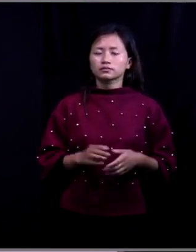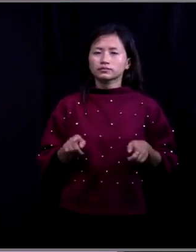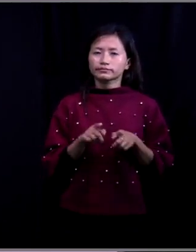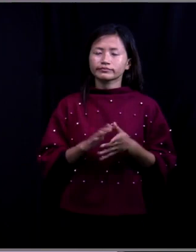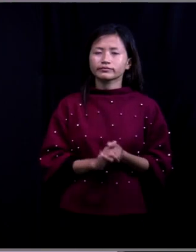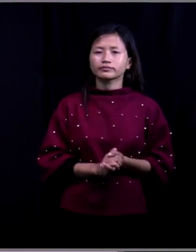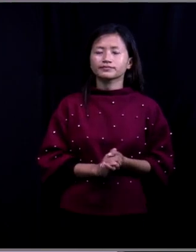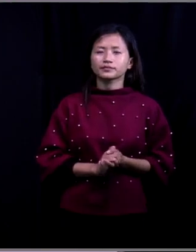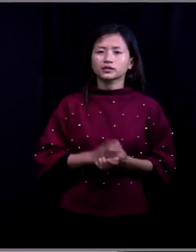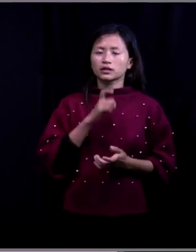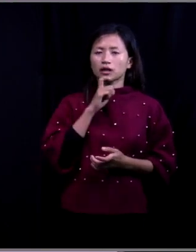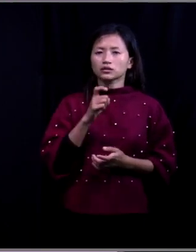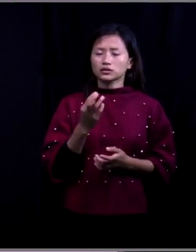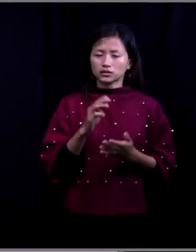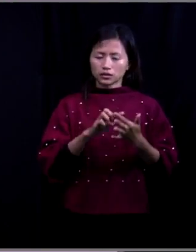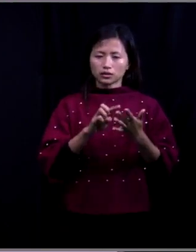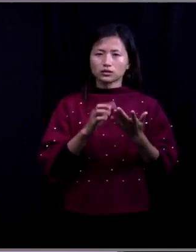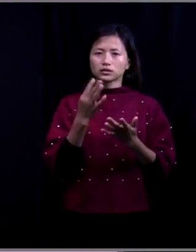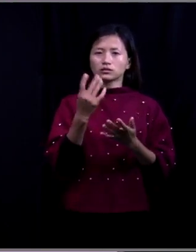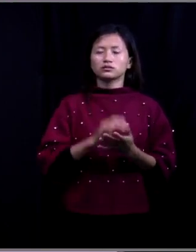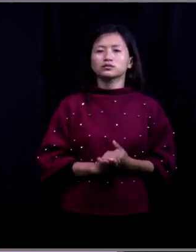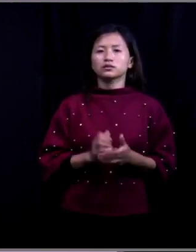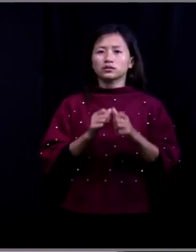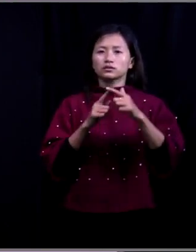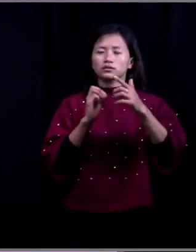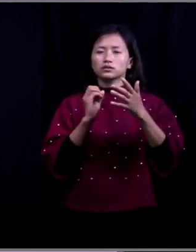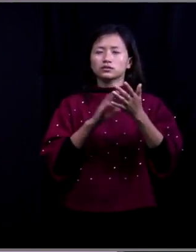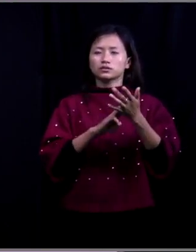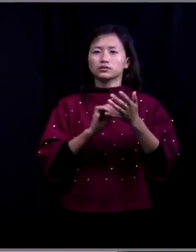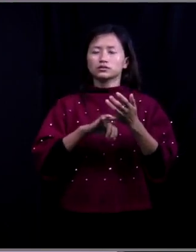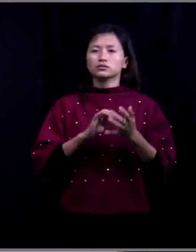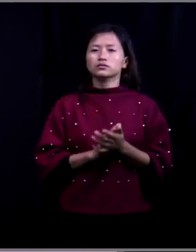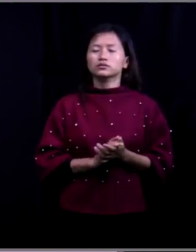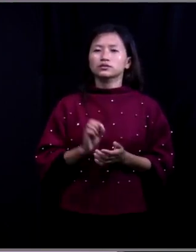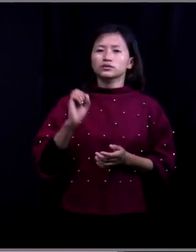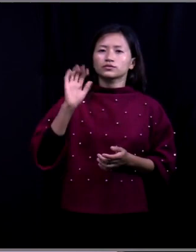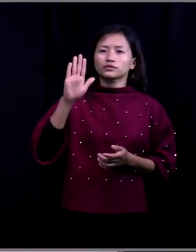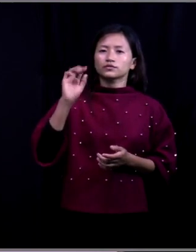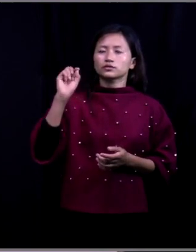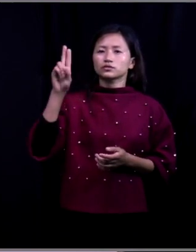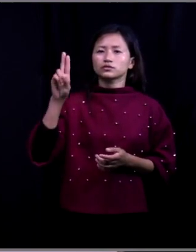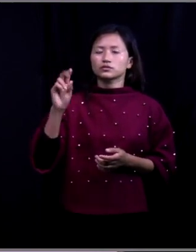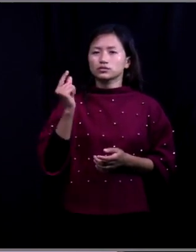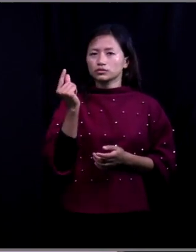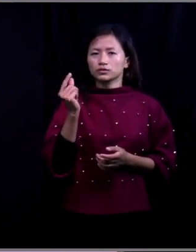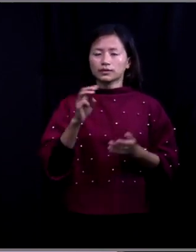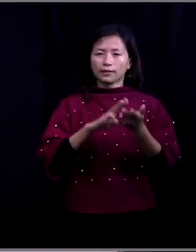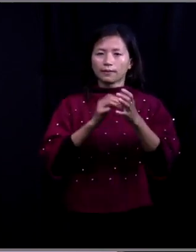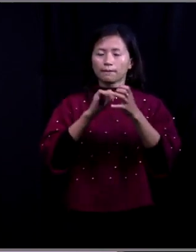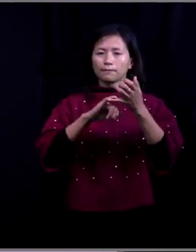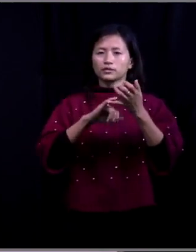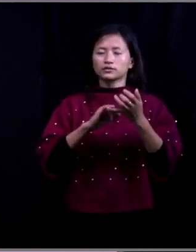Likewise, if we are asked to calculate the number of atoms in 52 unified mass of